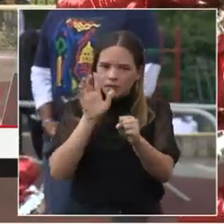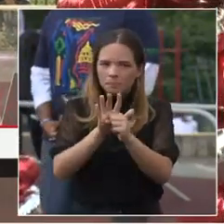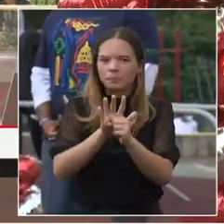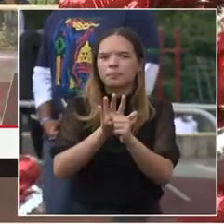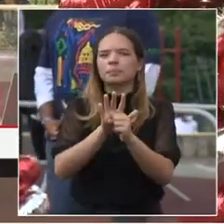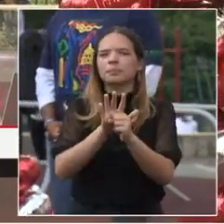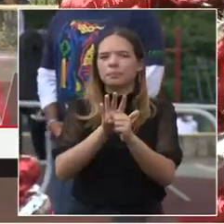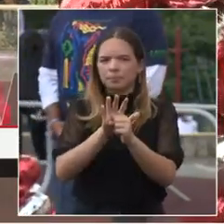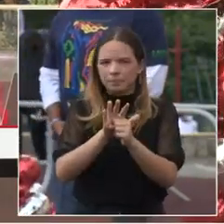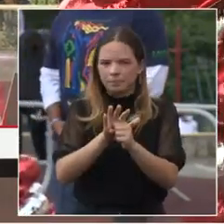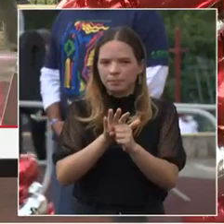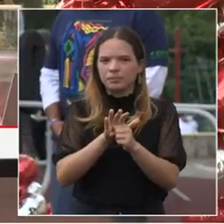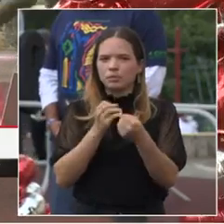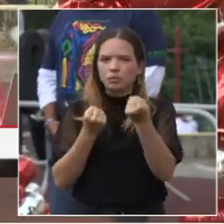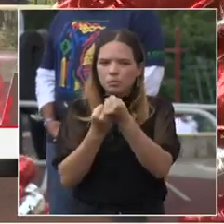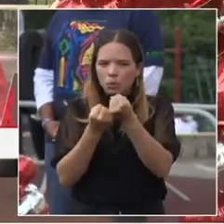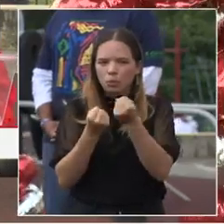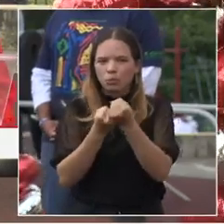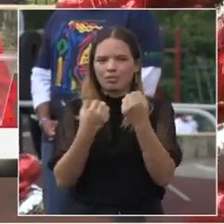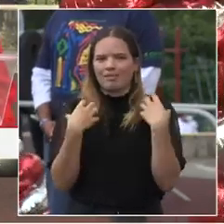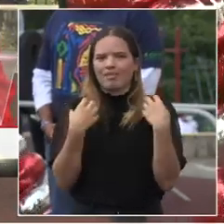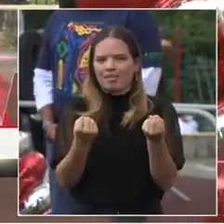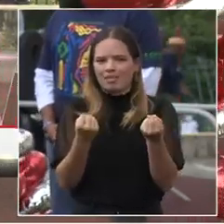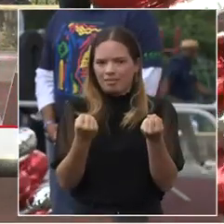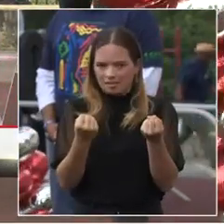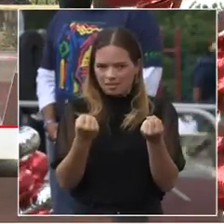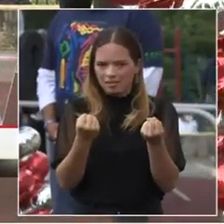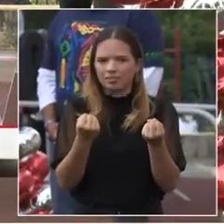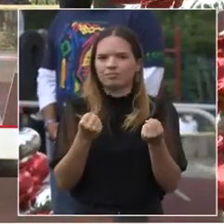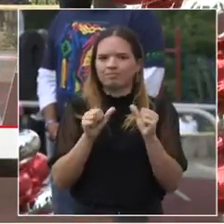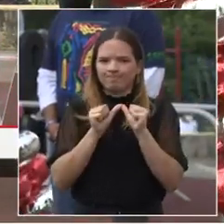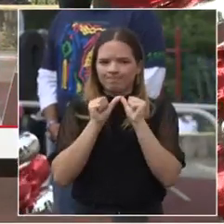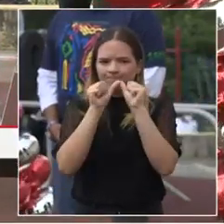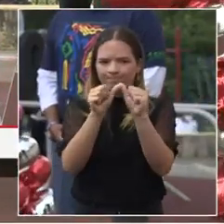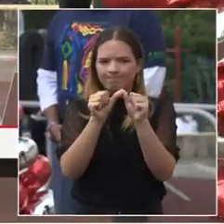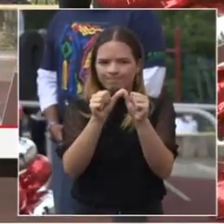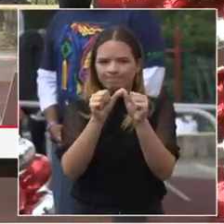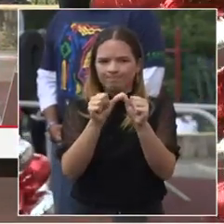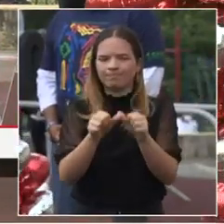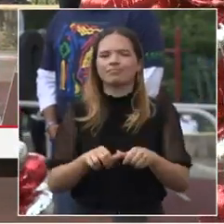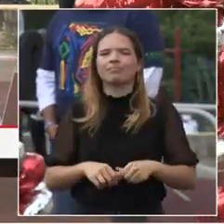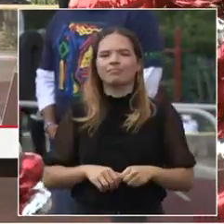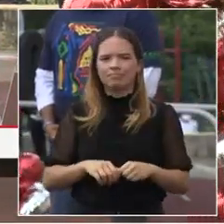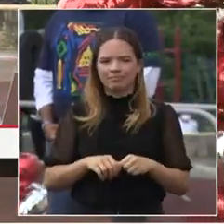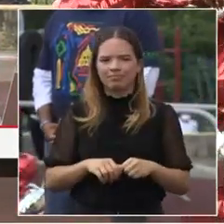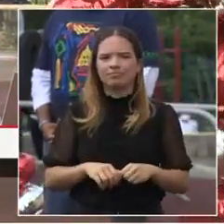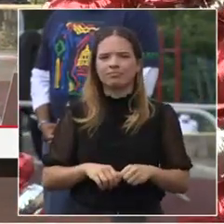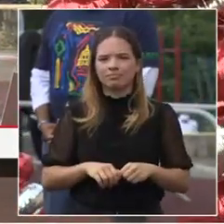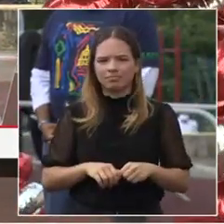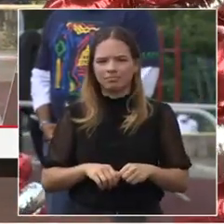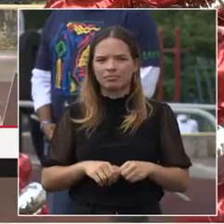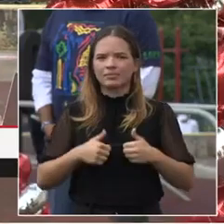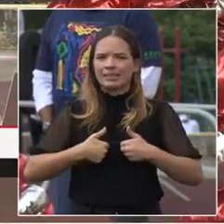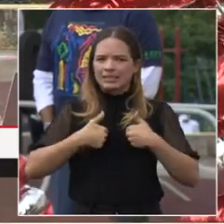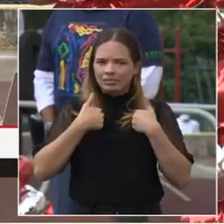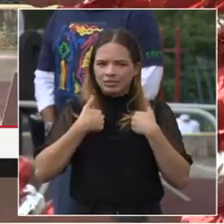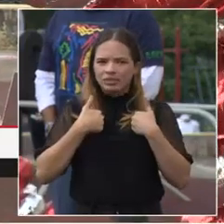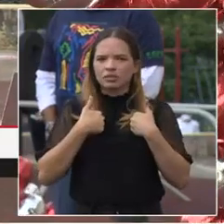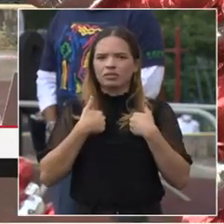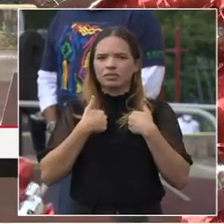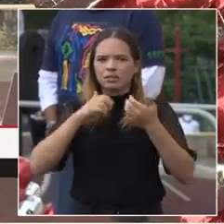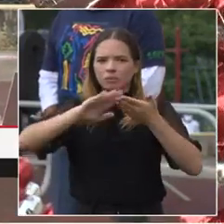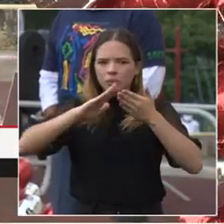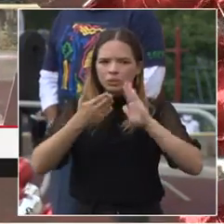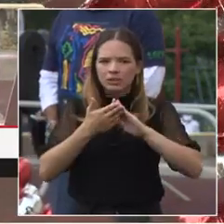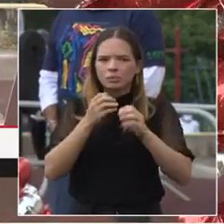and livable communities all across the country. And we know livable communities requires that people of all ages have